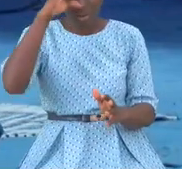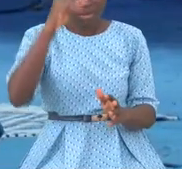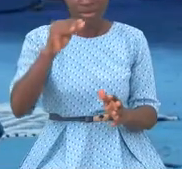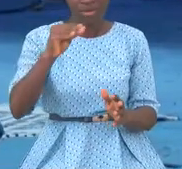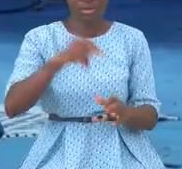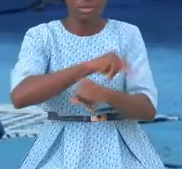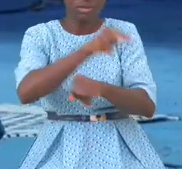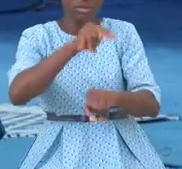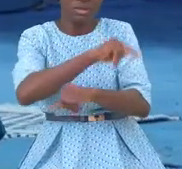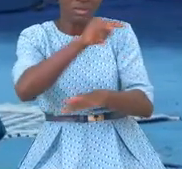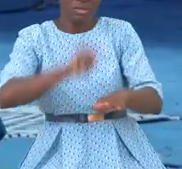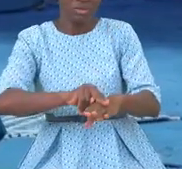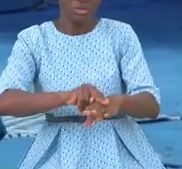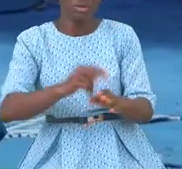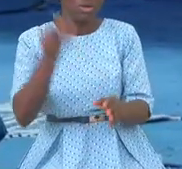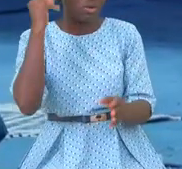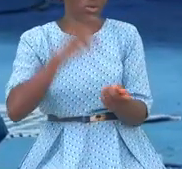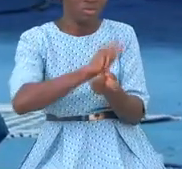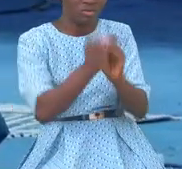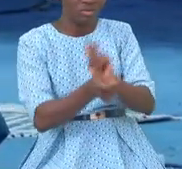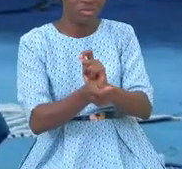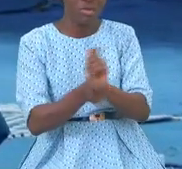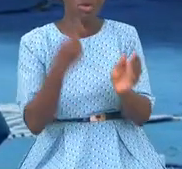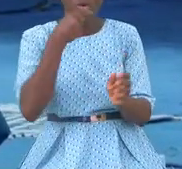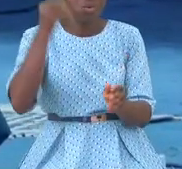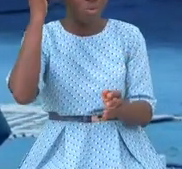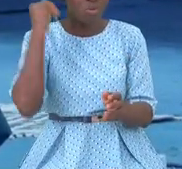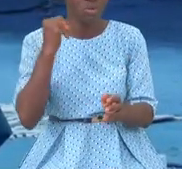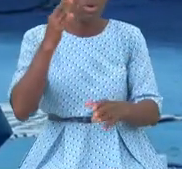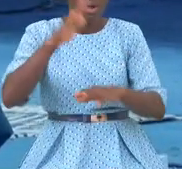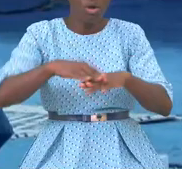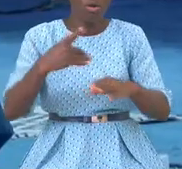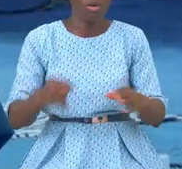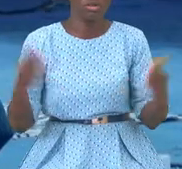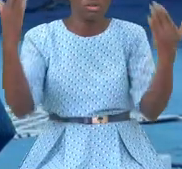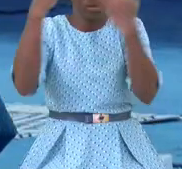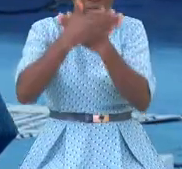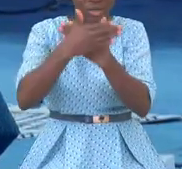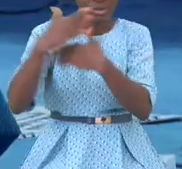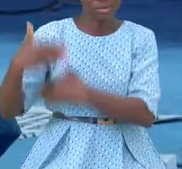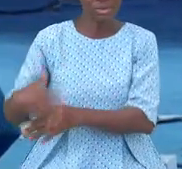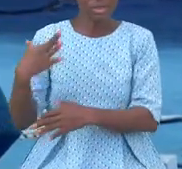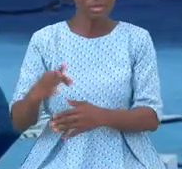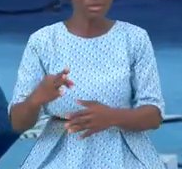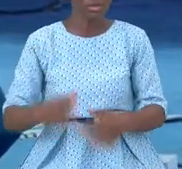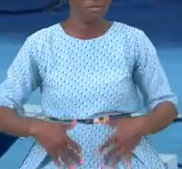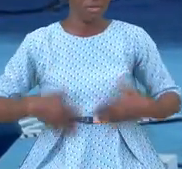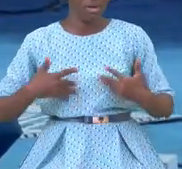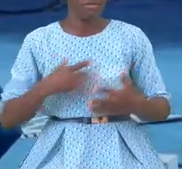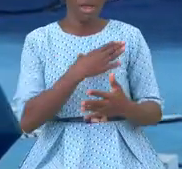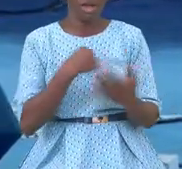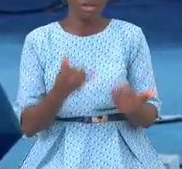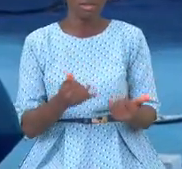of life, and he came to the bright side of life, and he became Paul. He